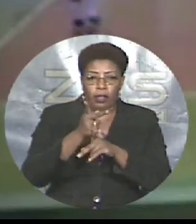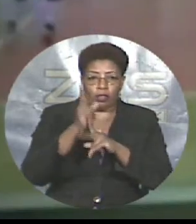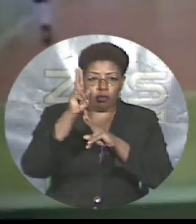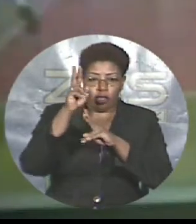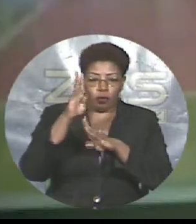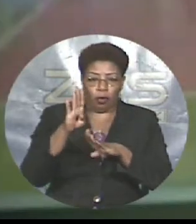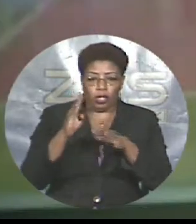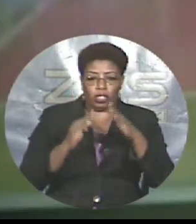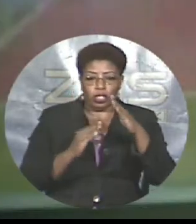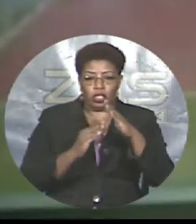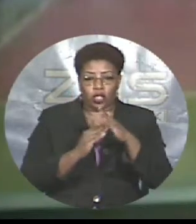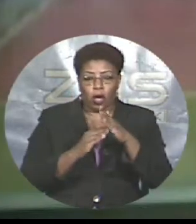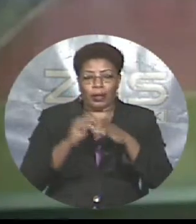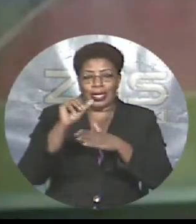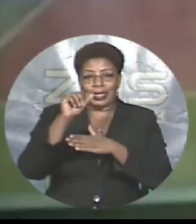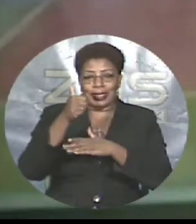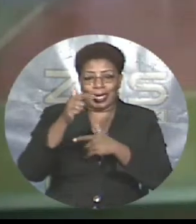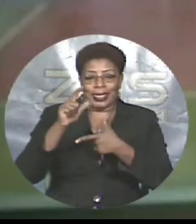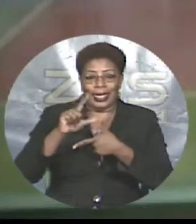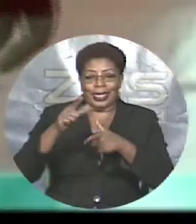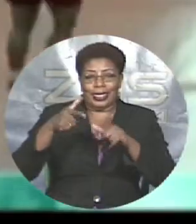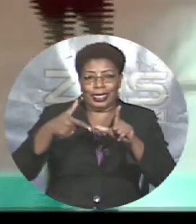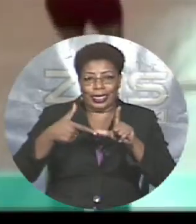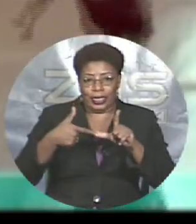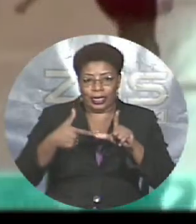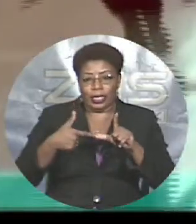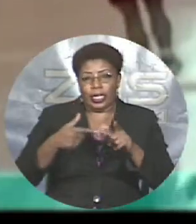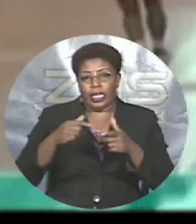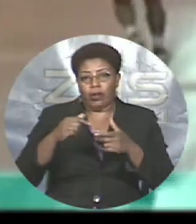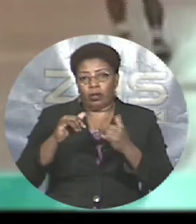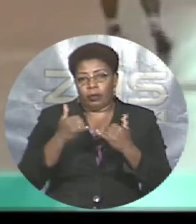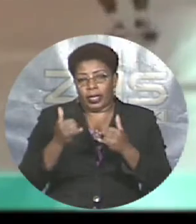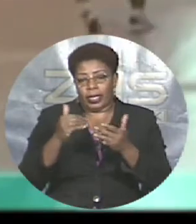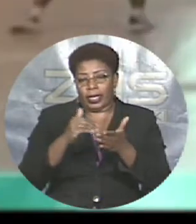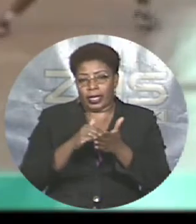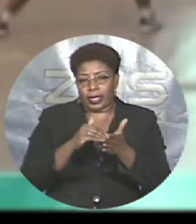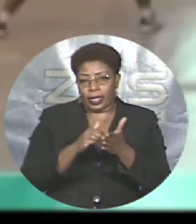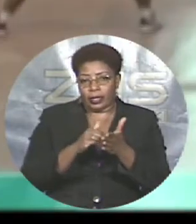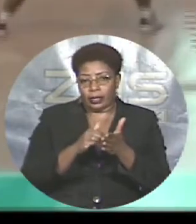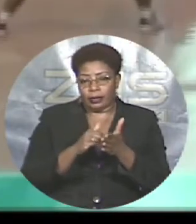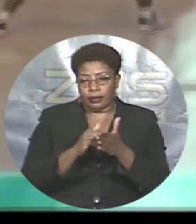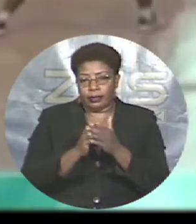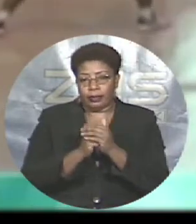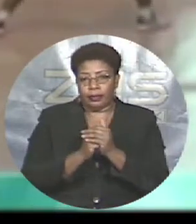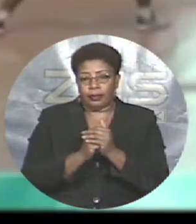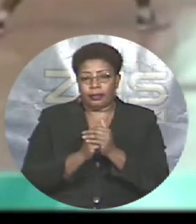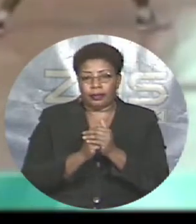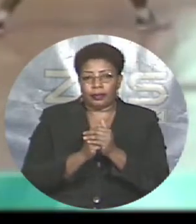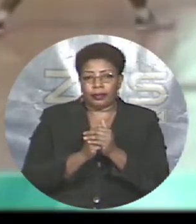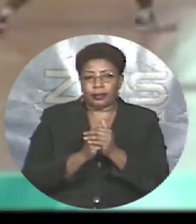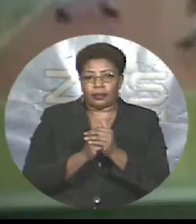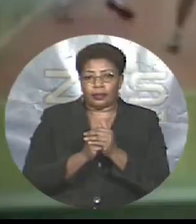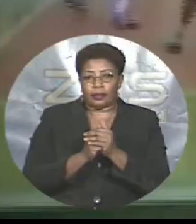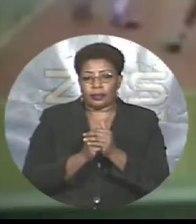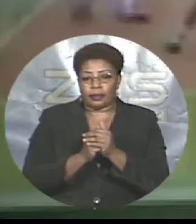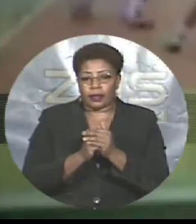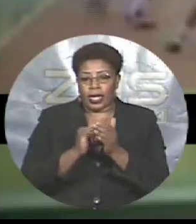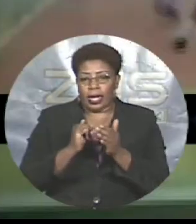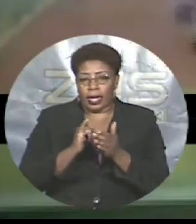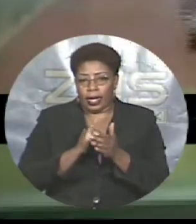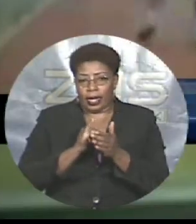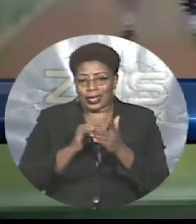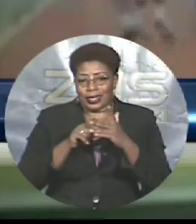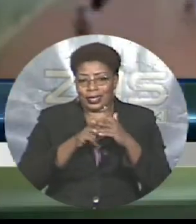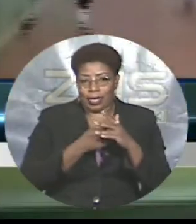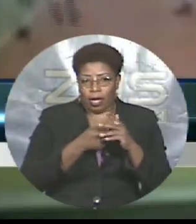10 league in Europe, and this season he'll be playing with A.O. Kafisio. I signed with the team